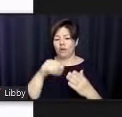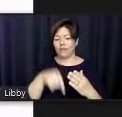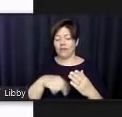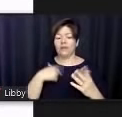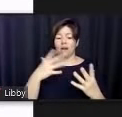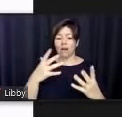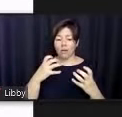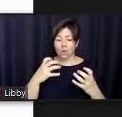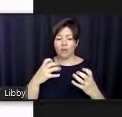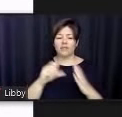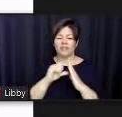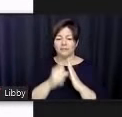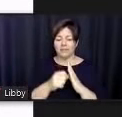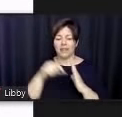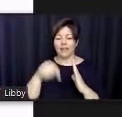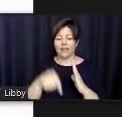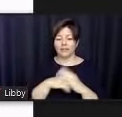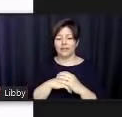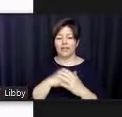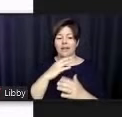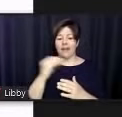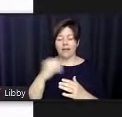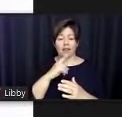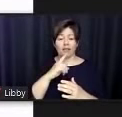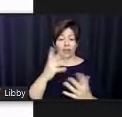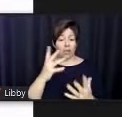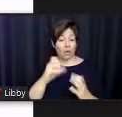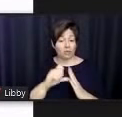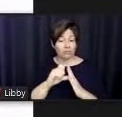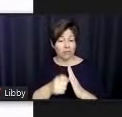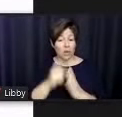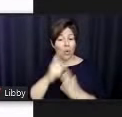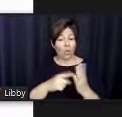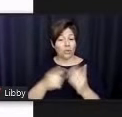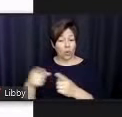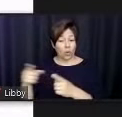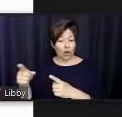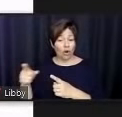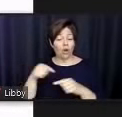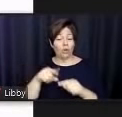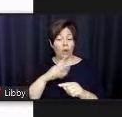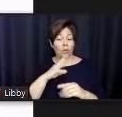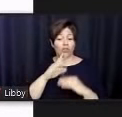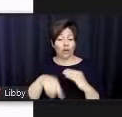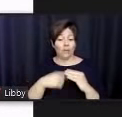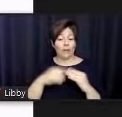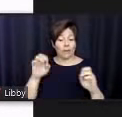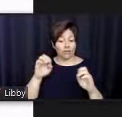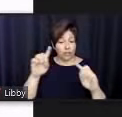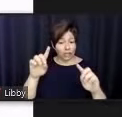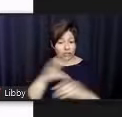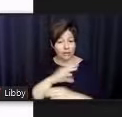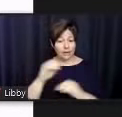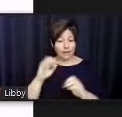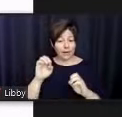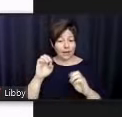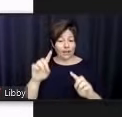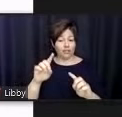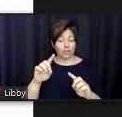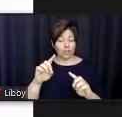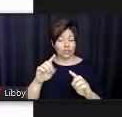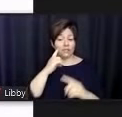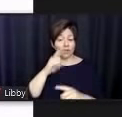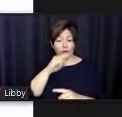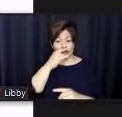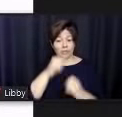to emphasize this. And I really want to emphasize what's going on as we talk about education and education for kids with